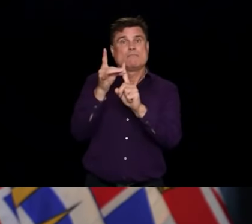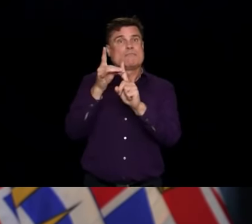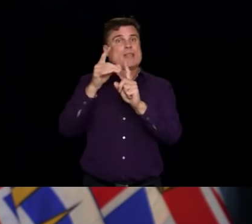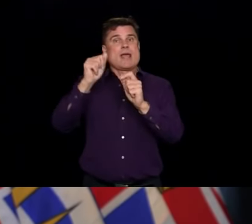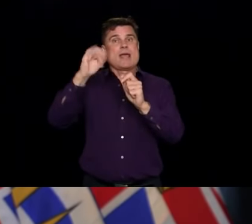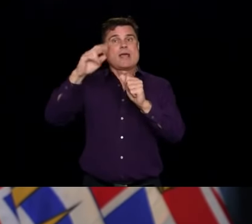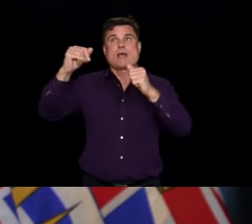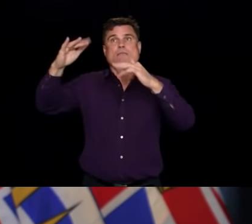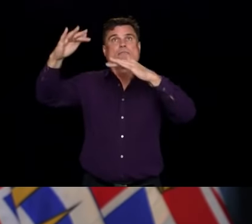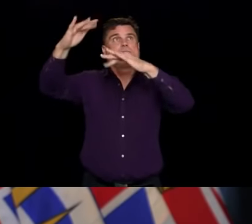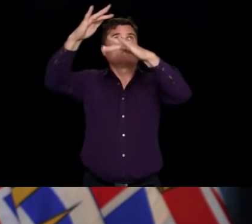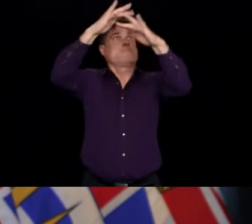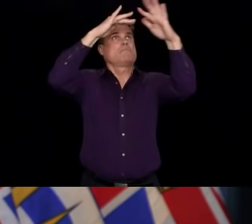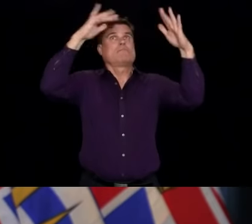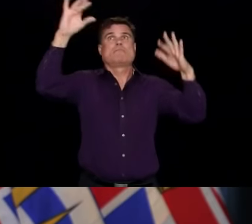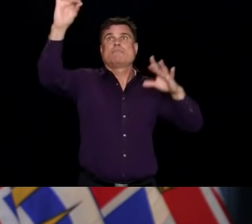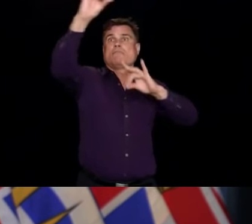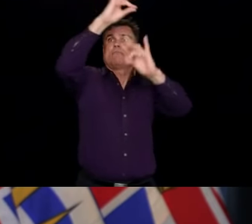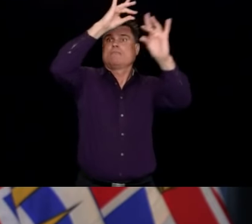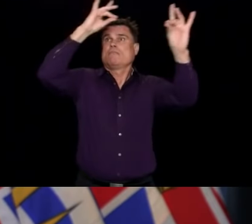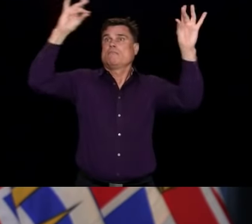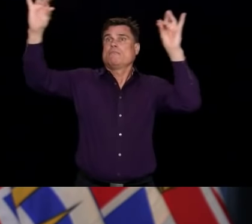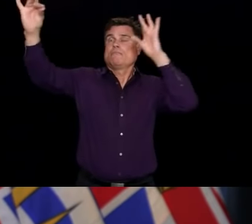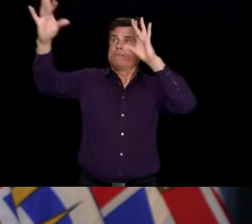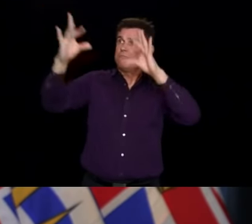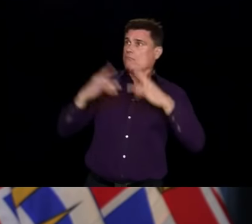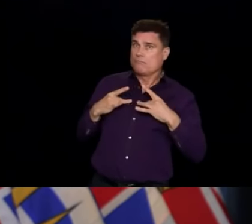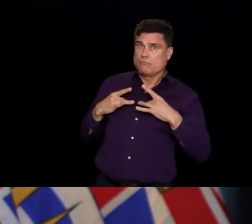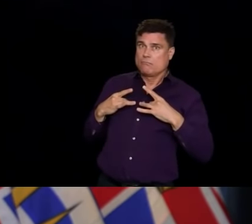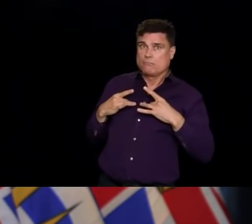and what are your thoughts